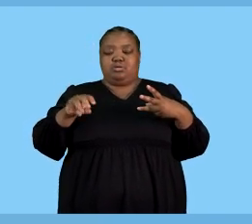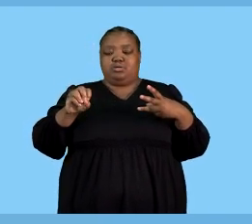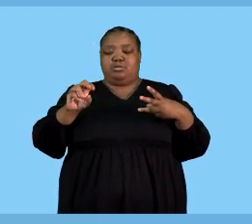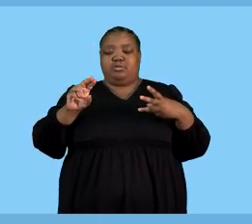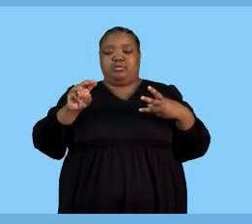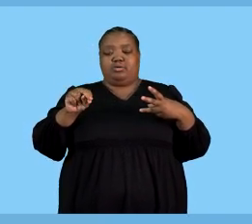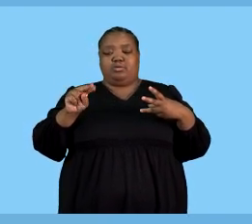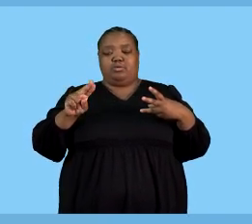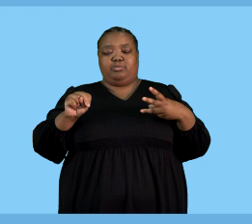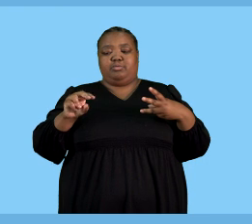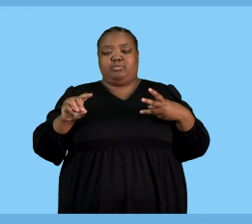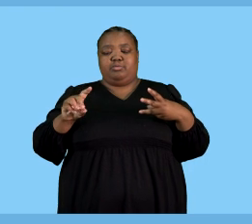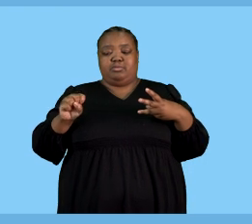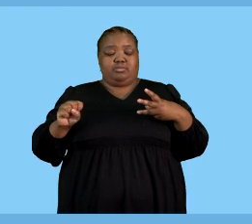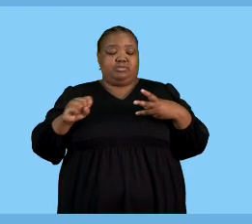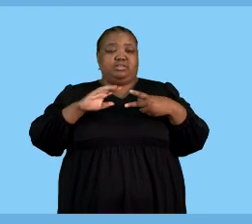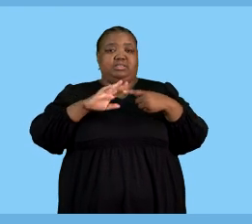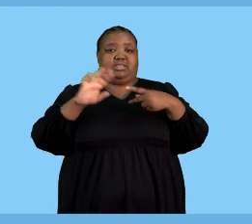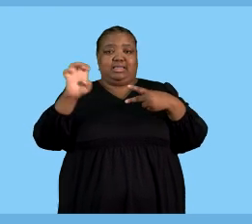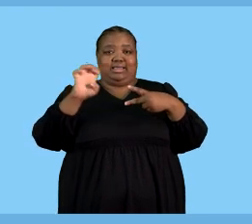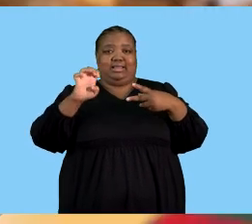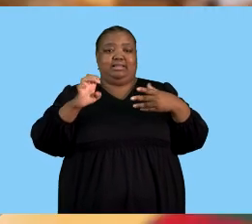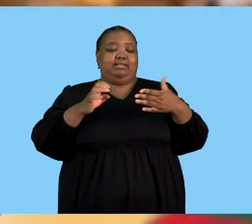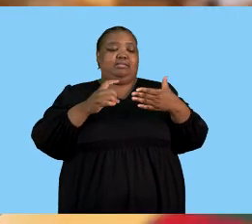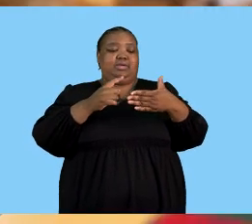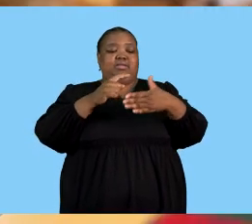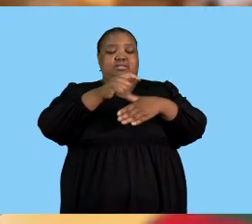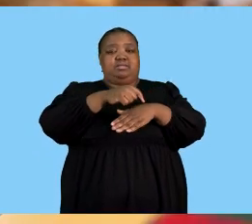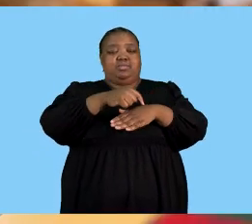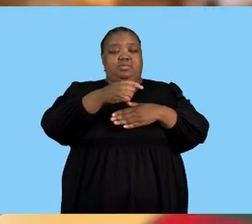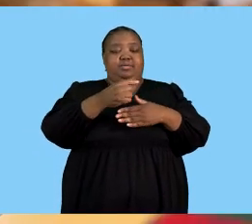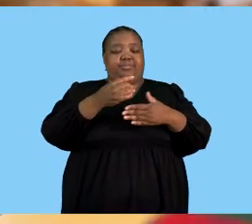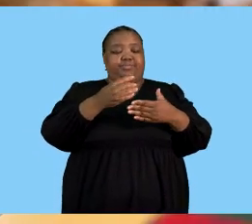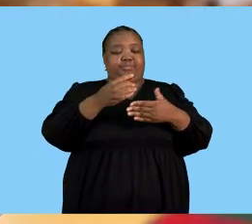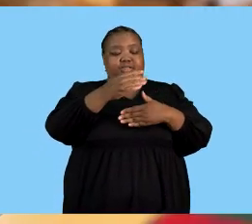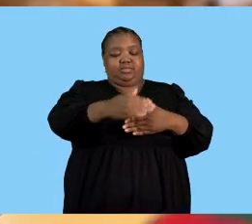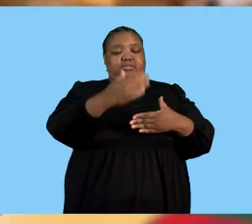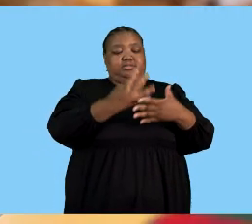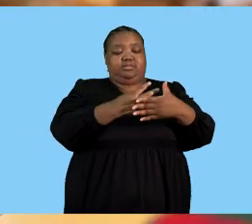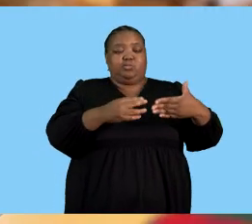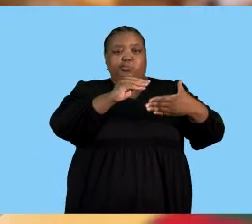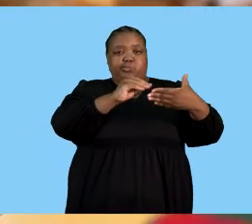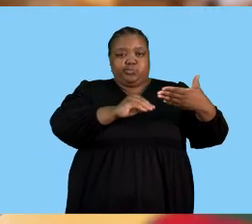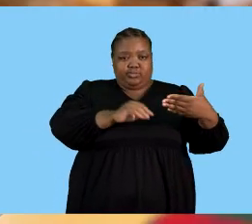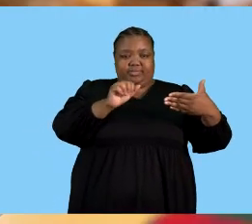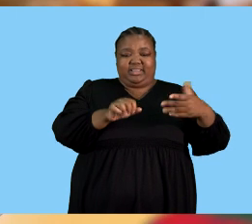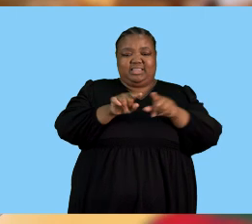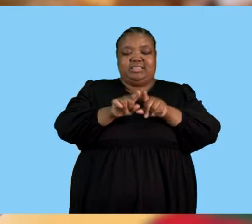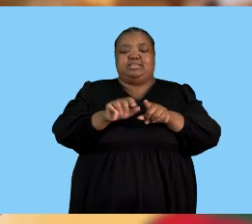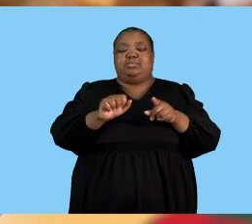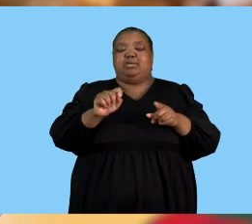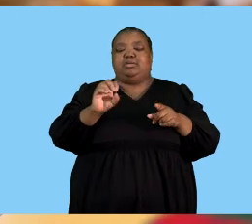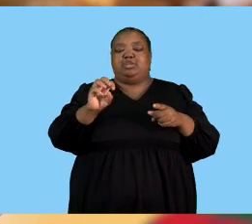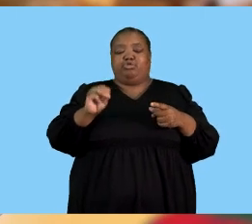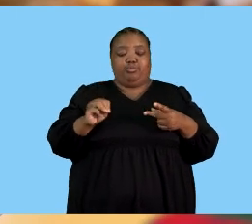compounds? We know that elements, we can find them from the periodic table. They are made of the same type of an atom. And then molecules, they can